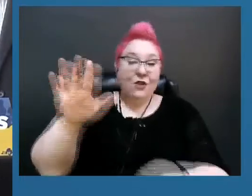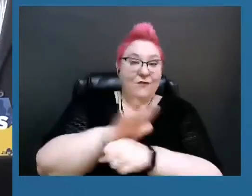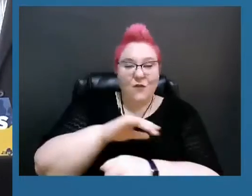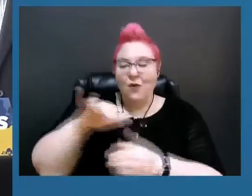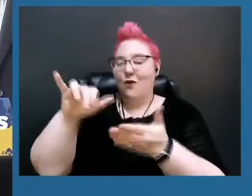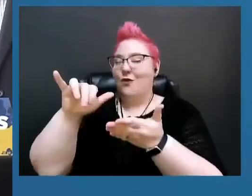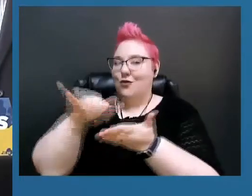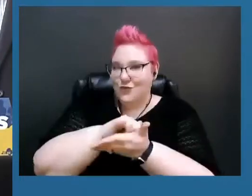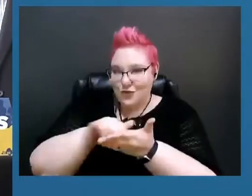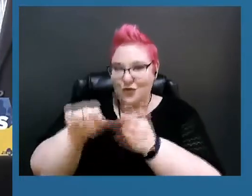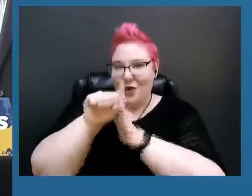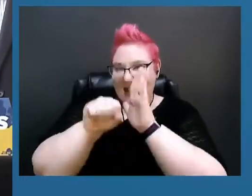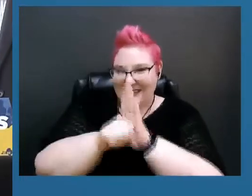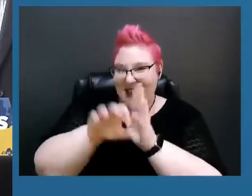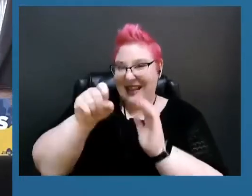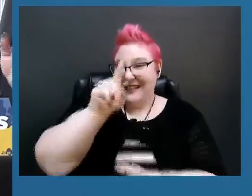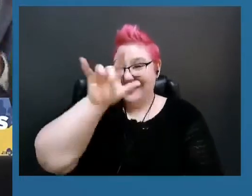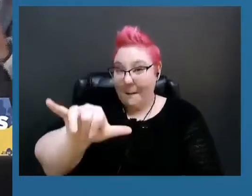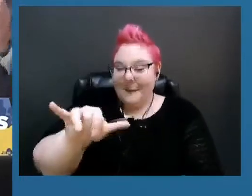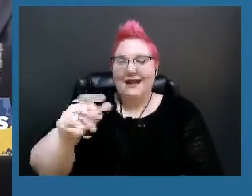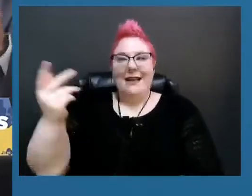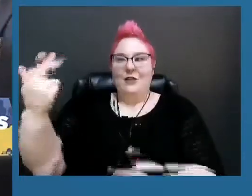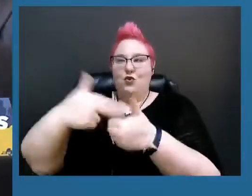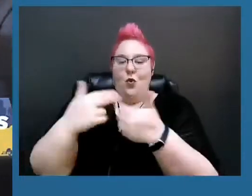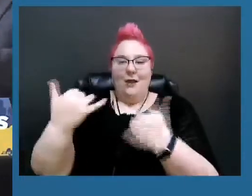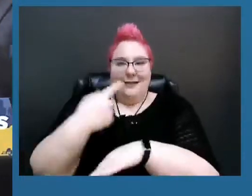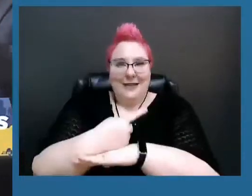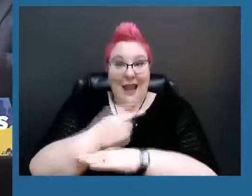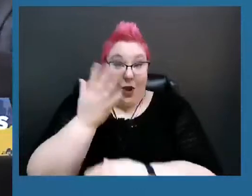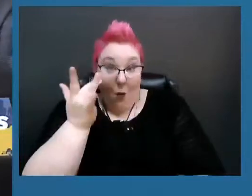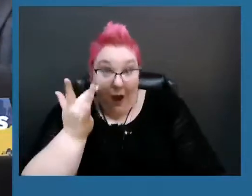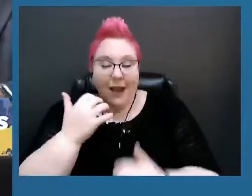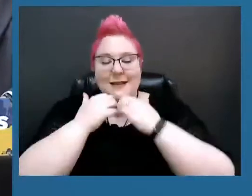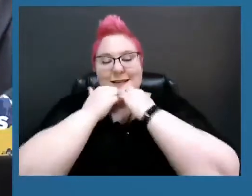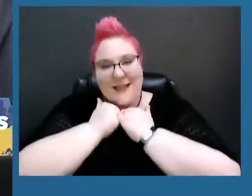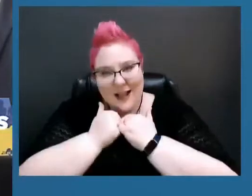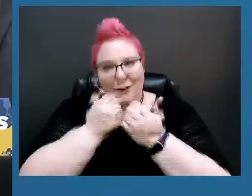has joined us here today because he cares about you as well.